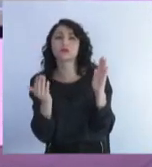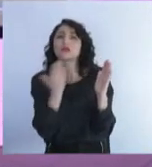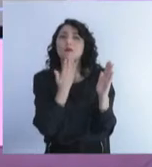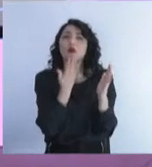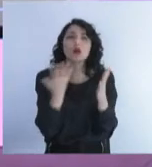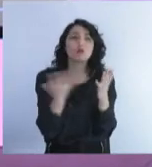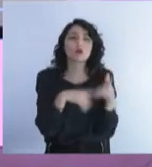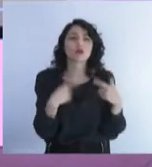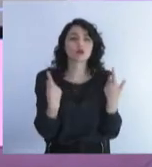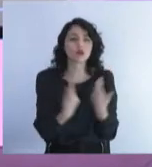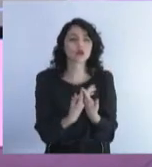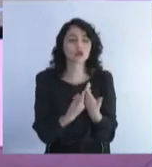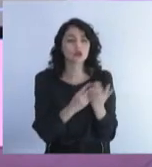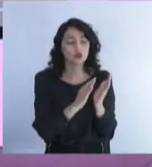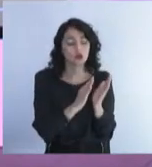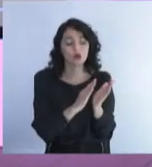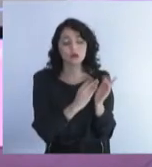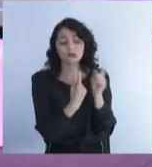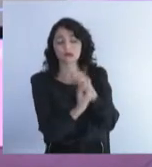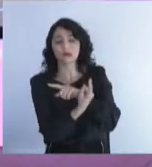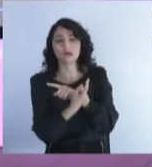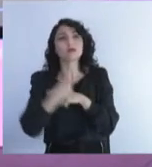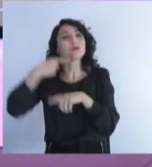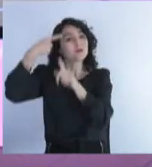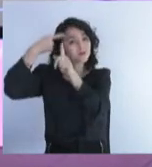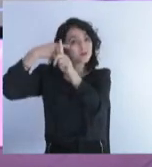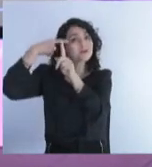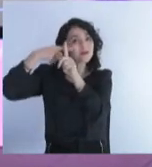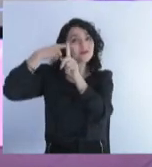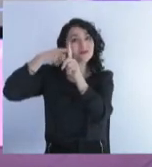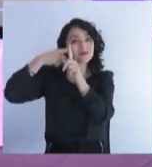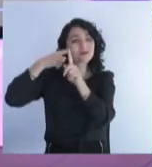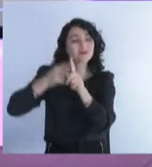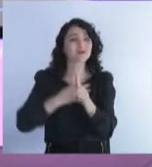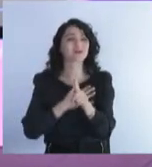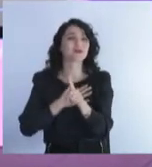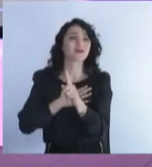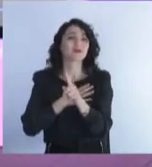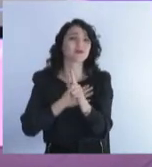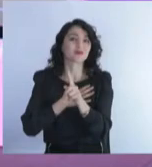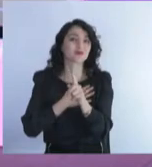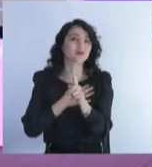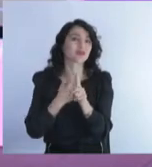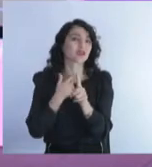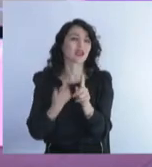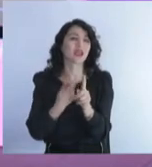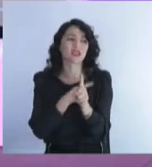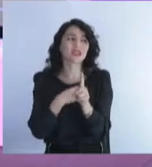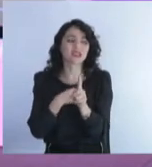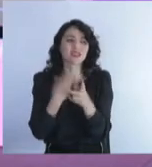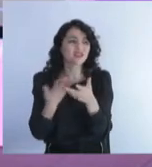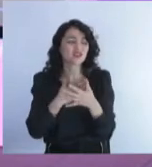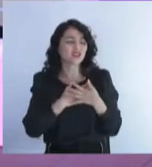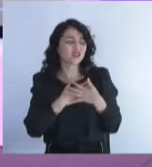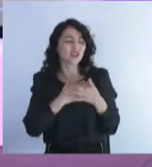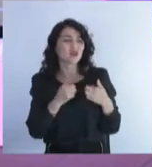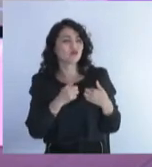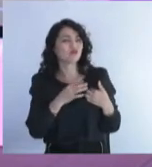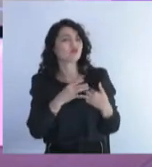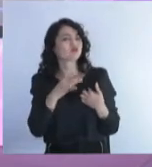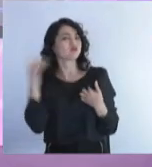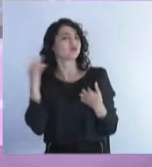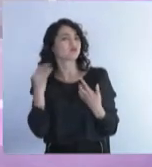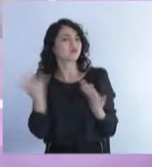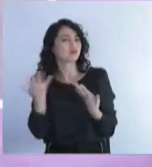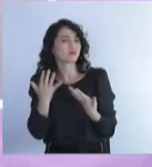from that to the optimum state? Well, for one thing, it helps to give a name to what you're